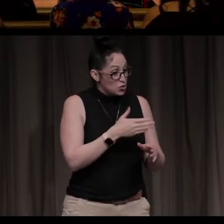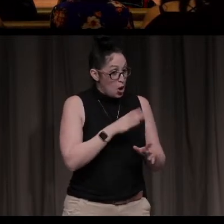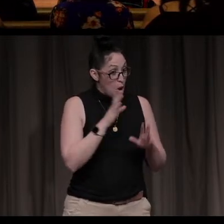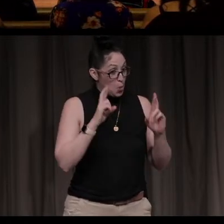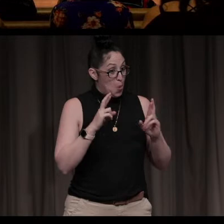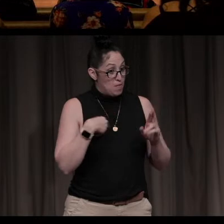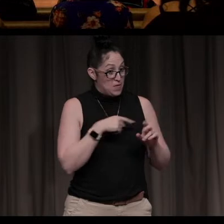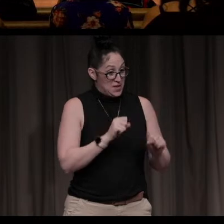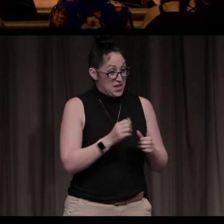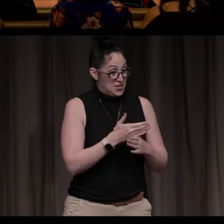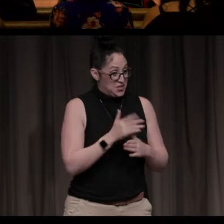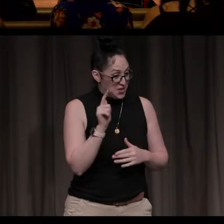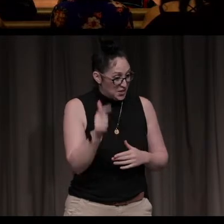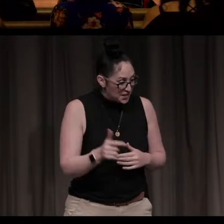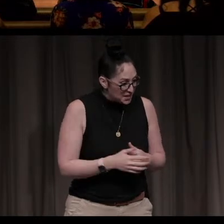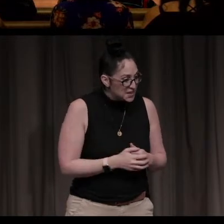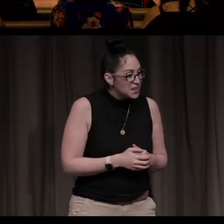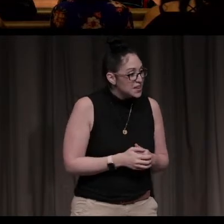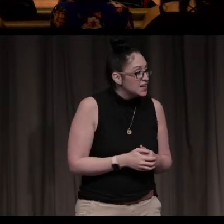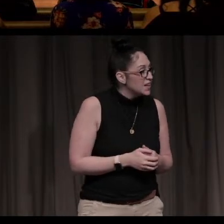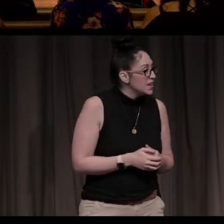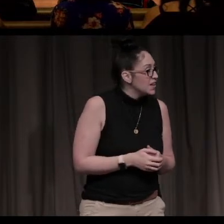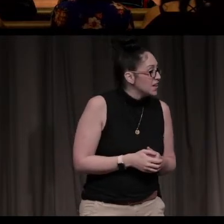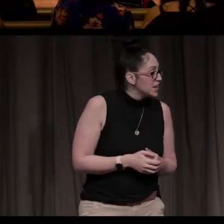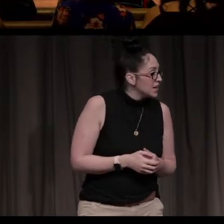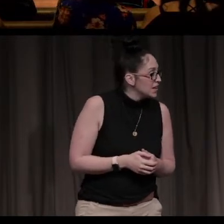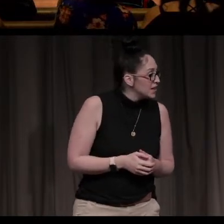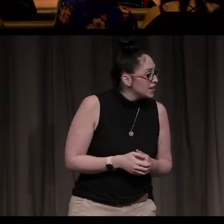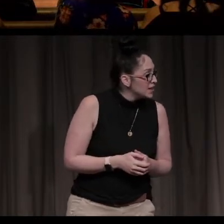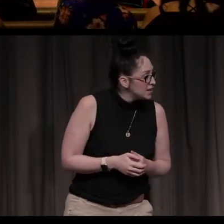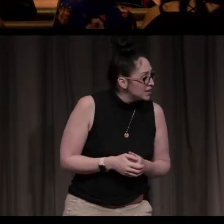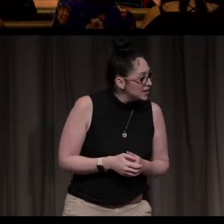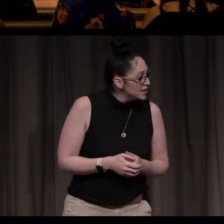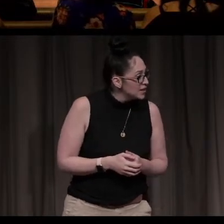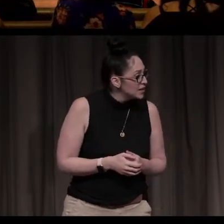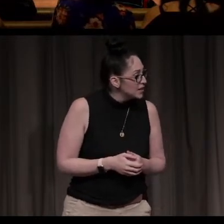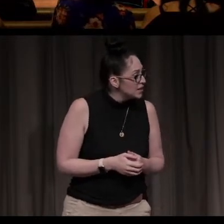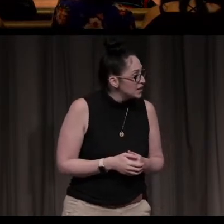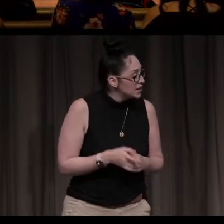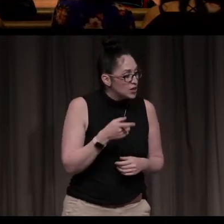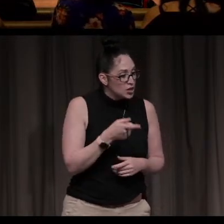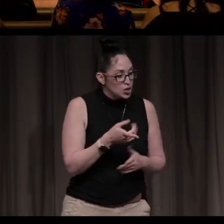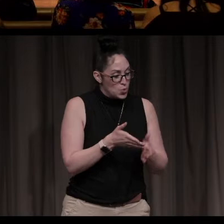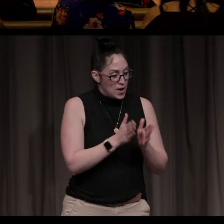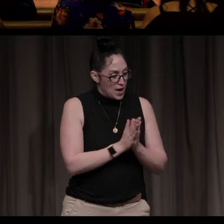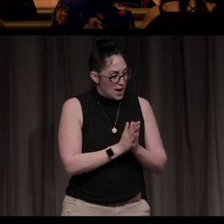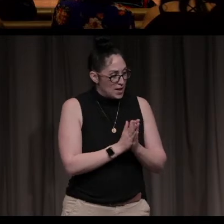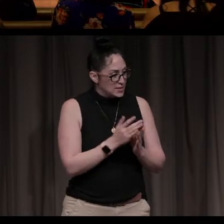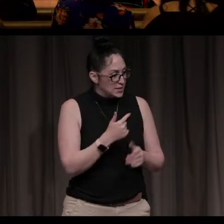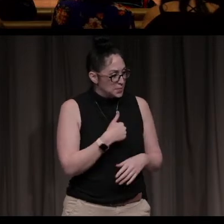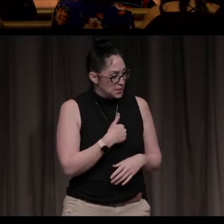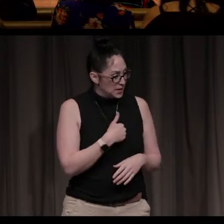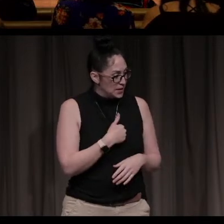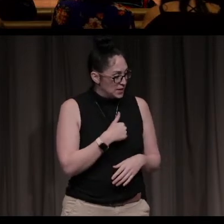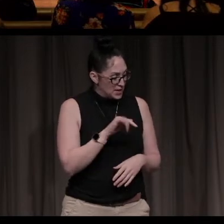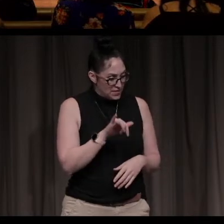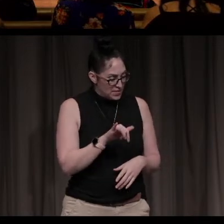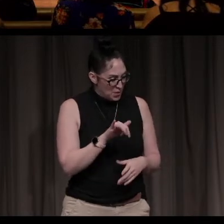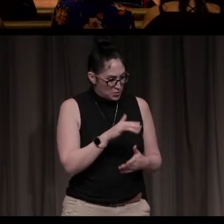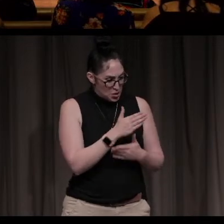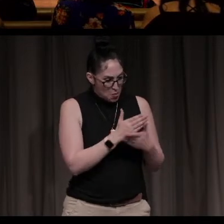share later, the decor that you mentioned here. You were asking me if it's part of an aesthetic, and